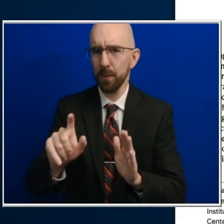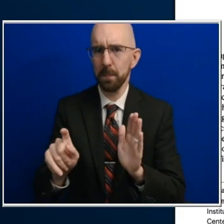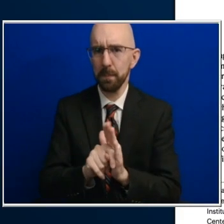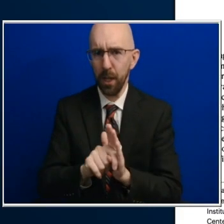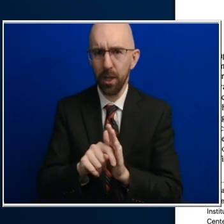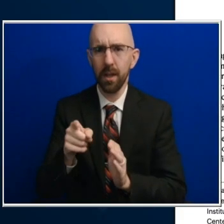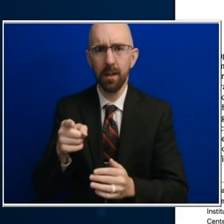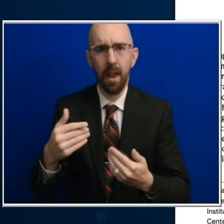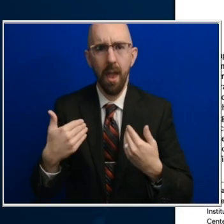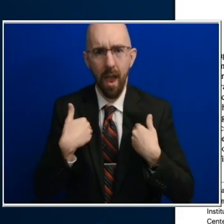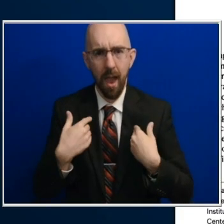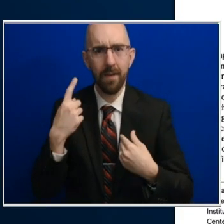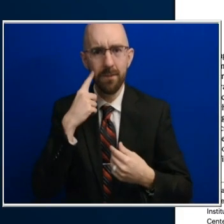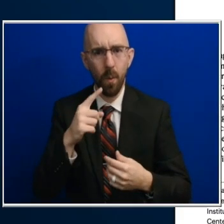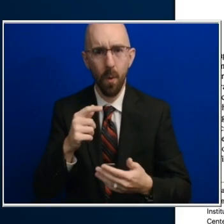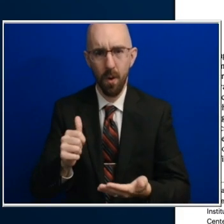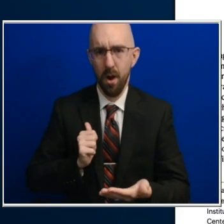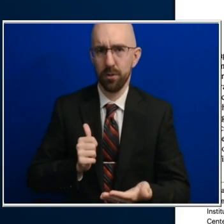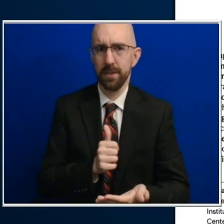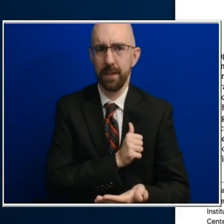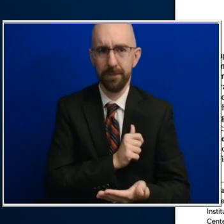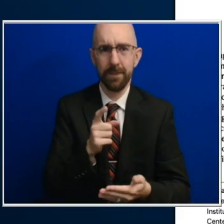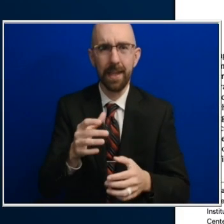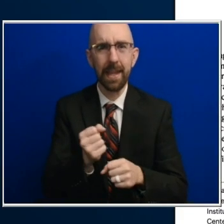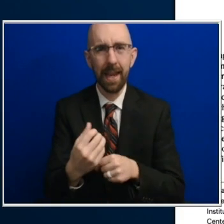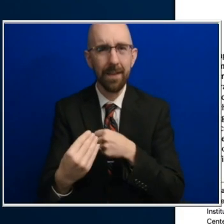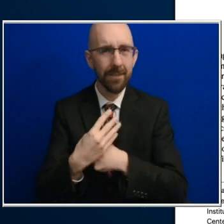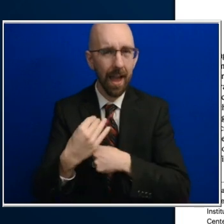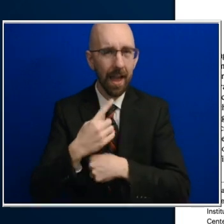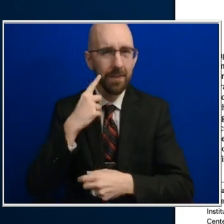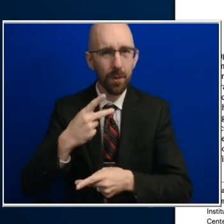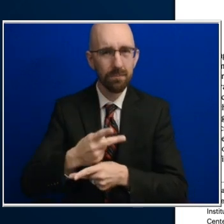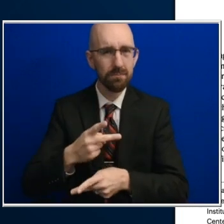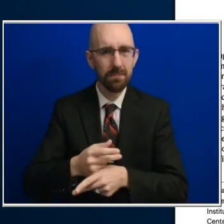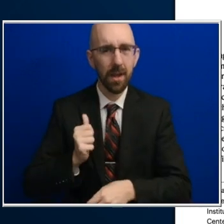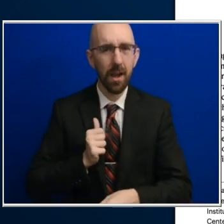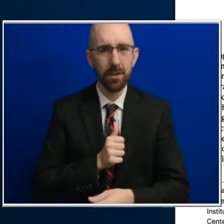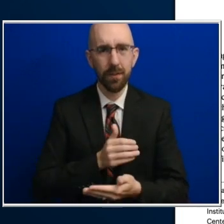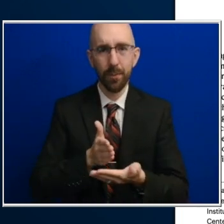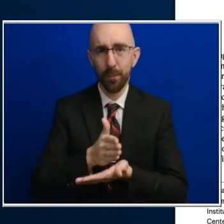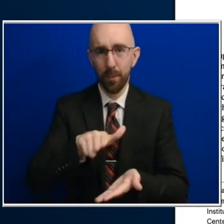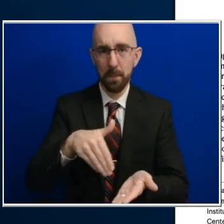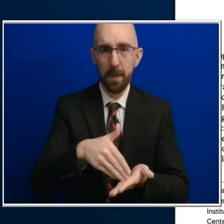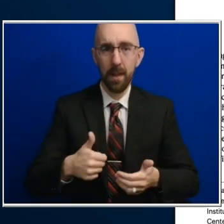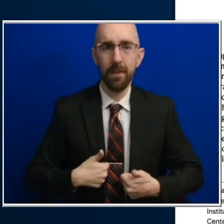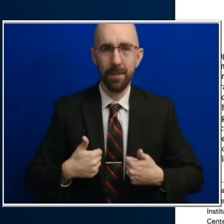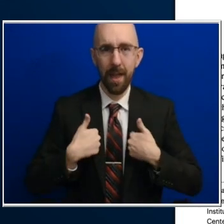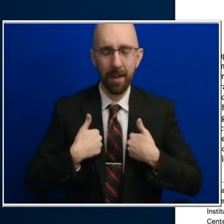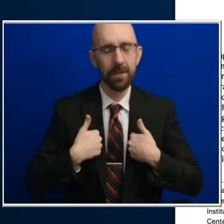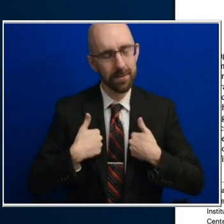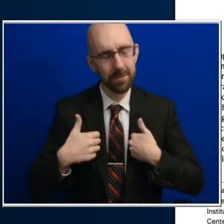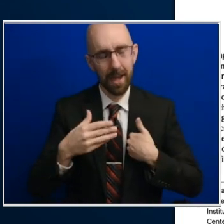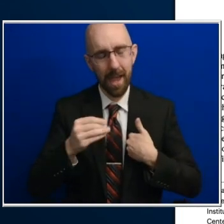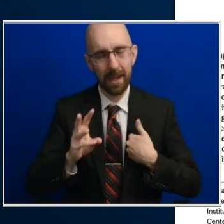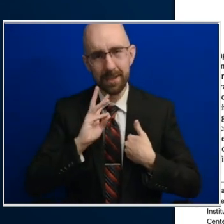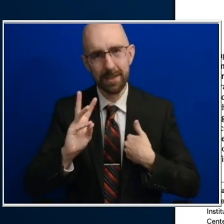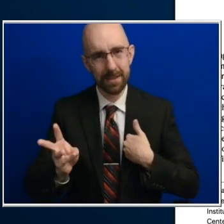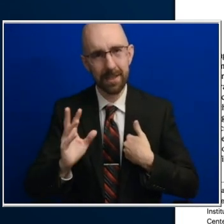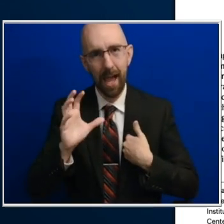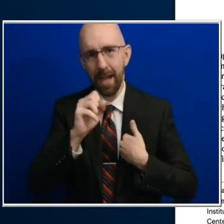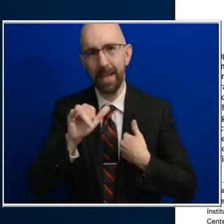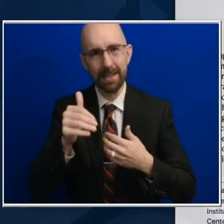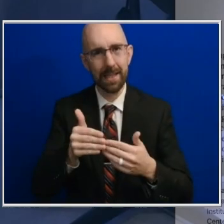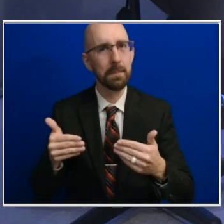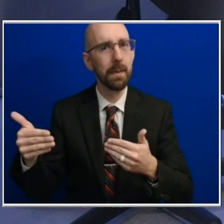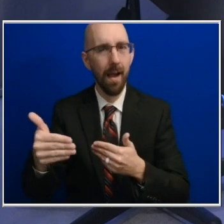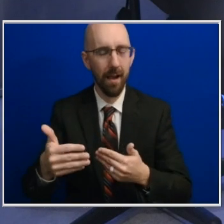are and getting advice for taking care of ourselves through midlife, well, yes, and into your 60s, which I guess is beyond.